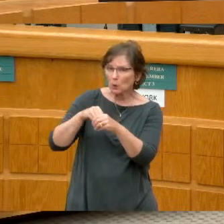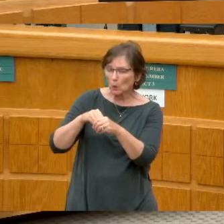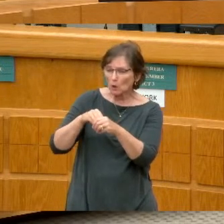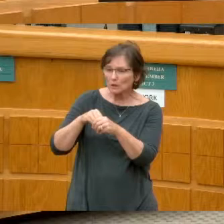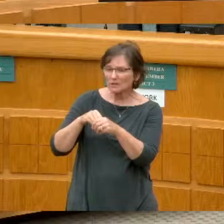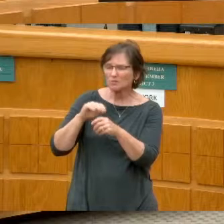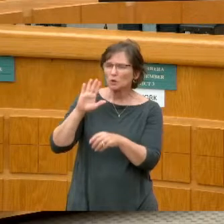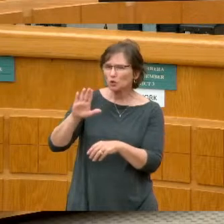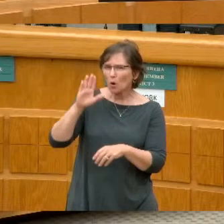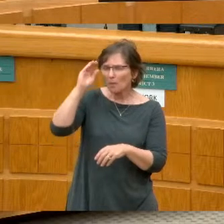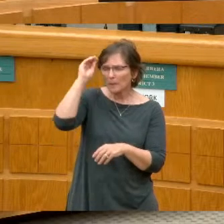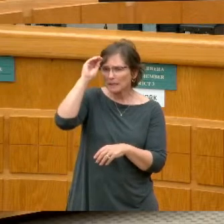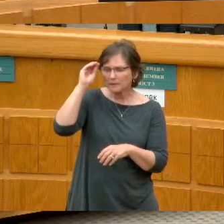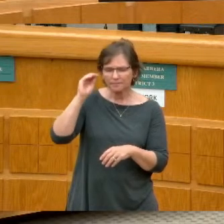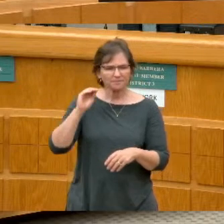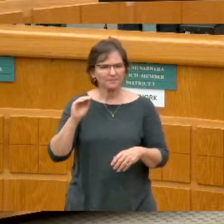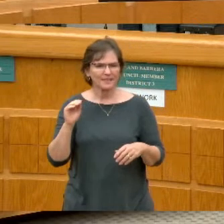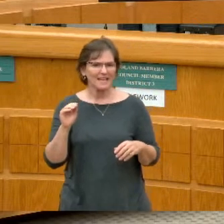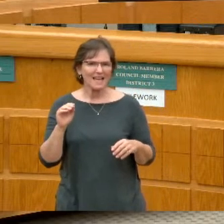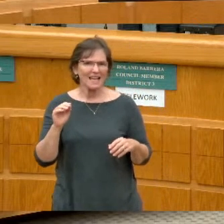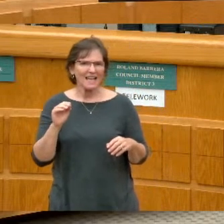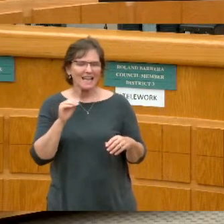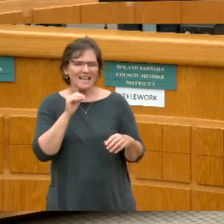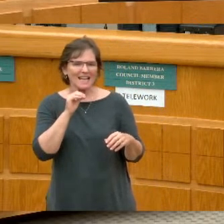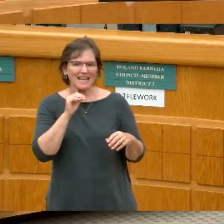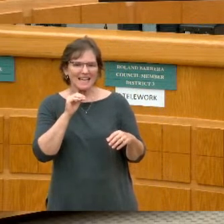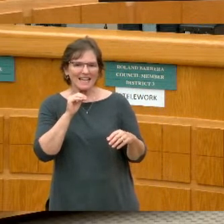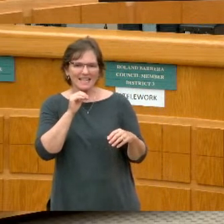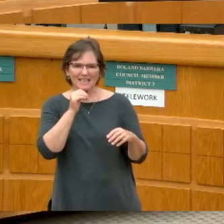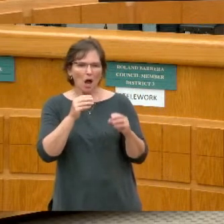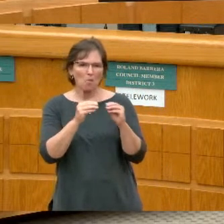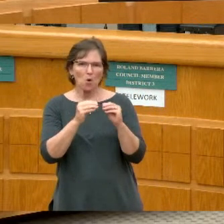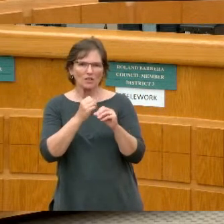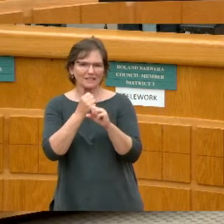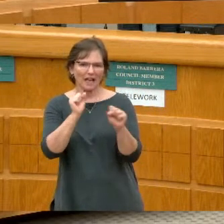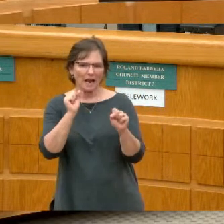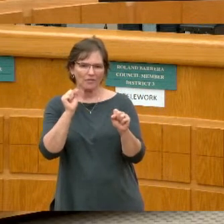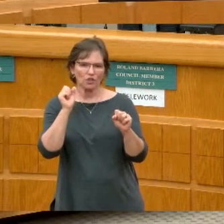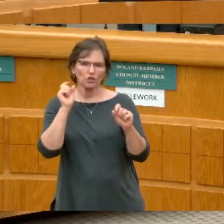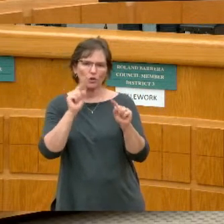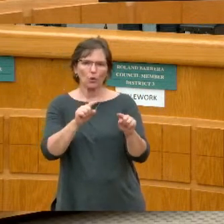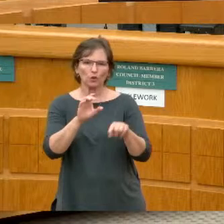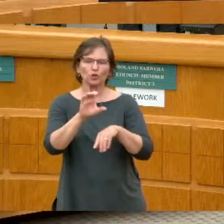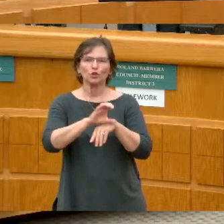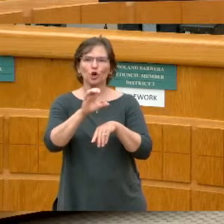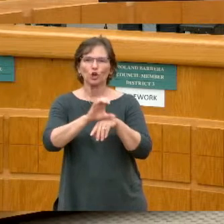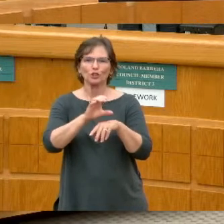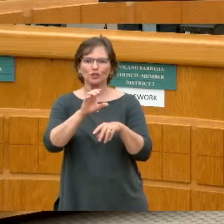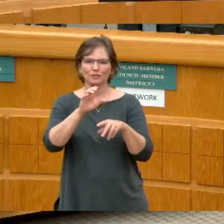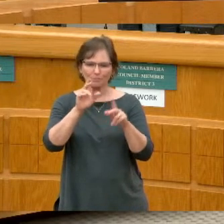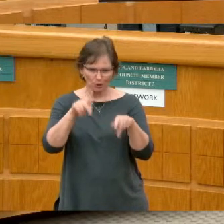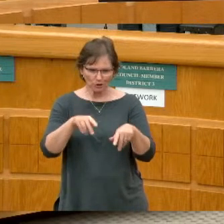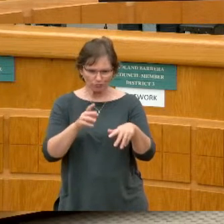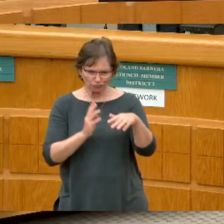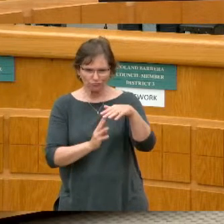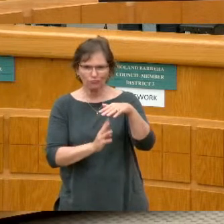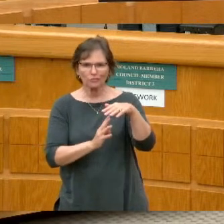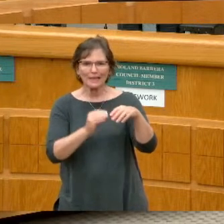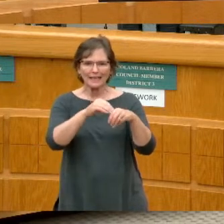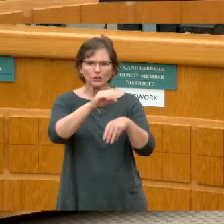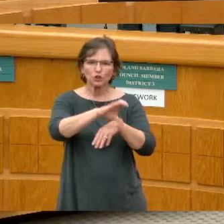up. He's pointing at me. Yeah. We don't have very many questions today, but we do have one for